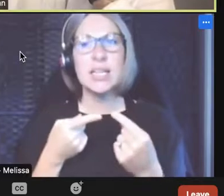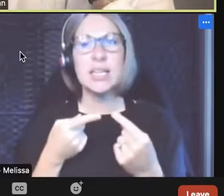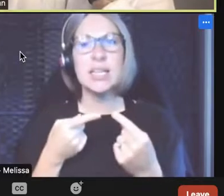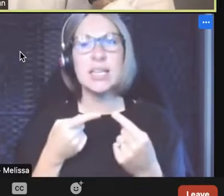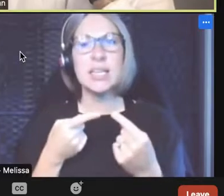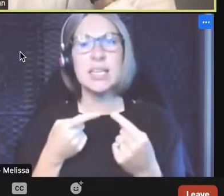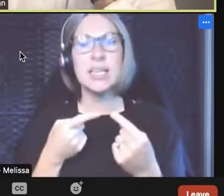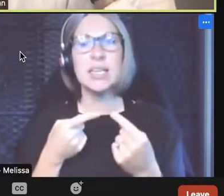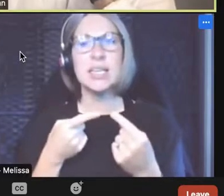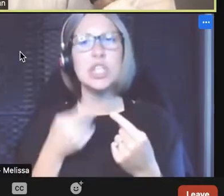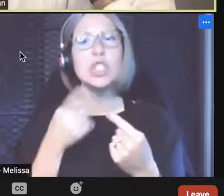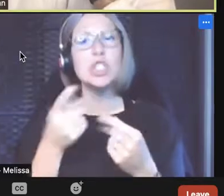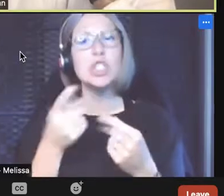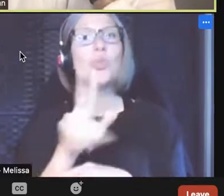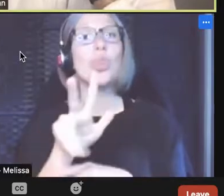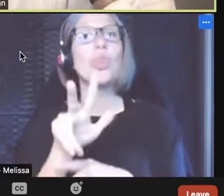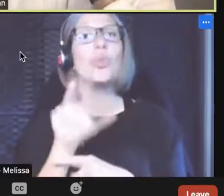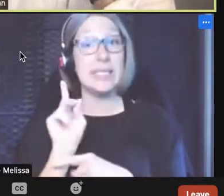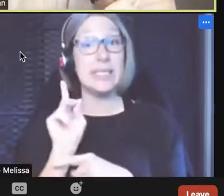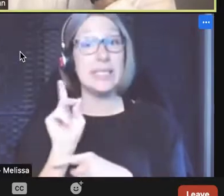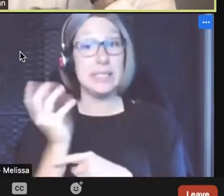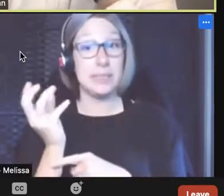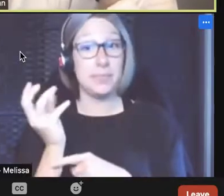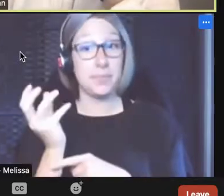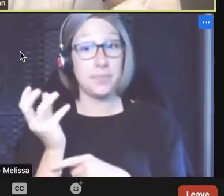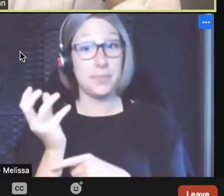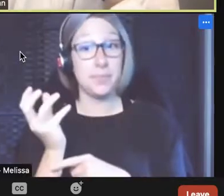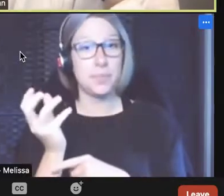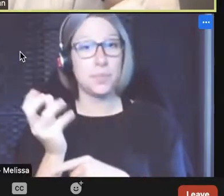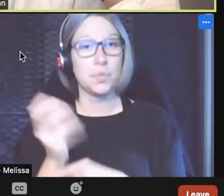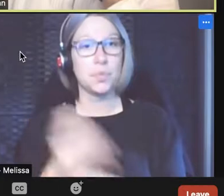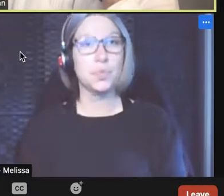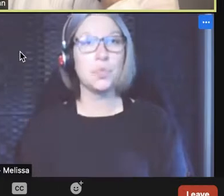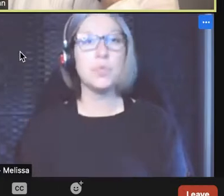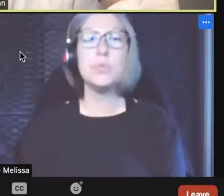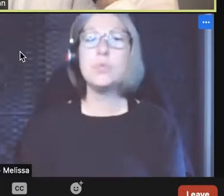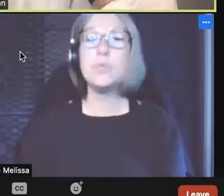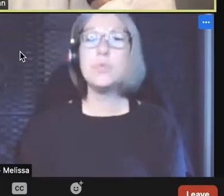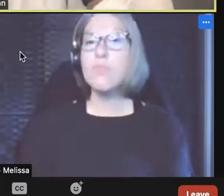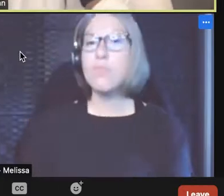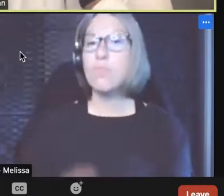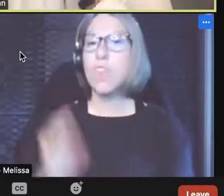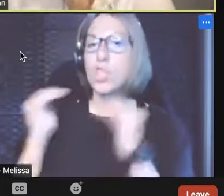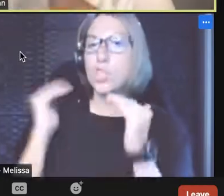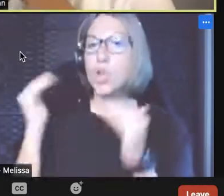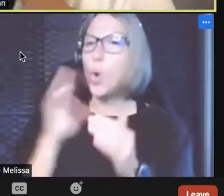now she's using 3D materials, okay? And then we'll get rid of those.